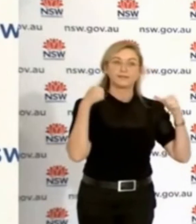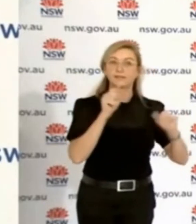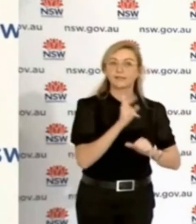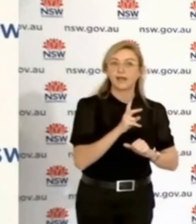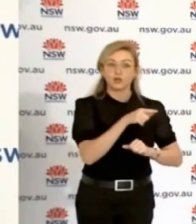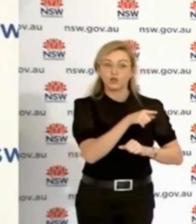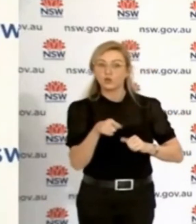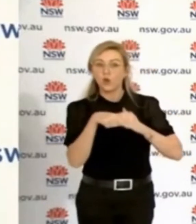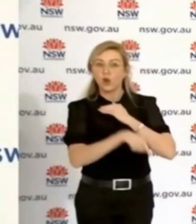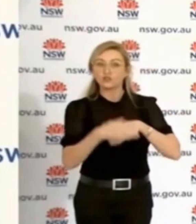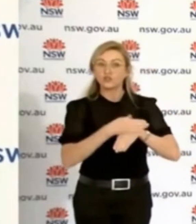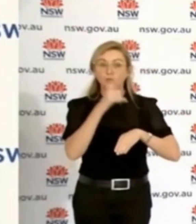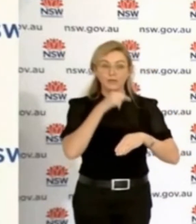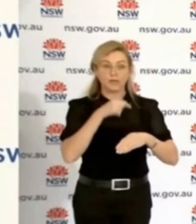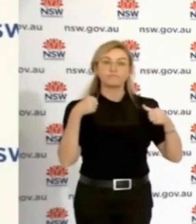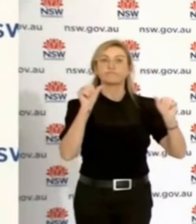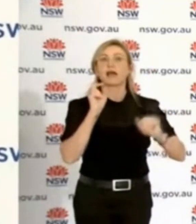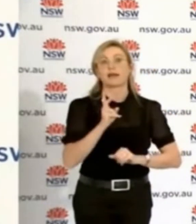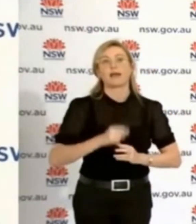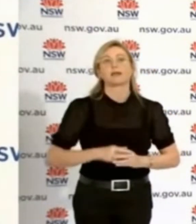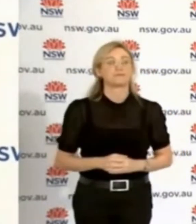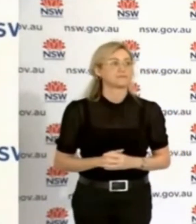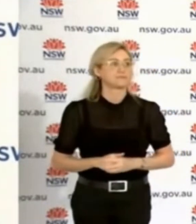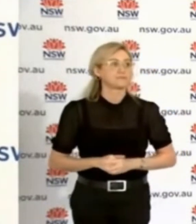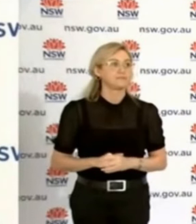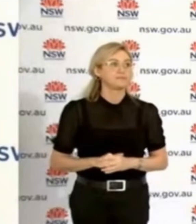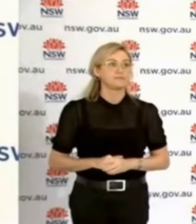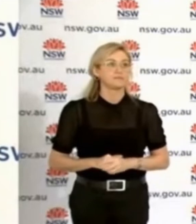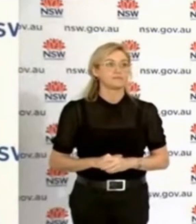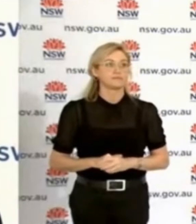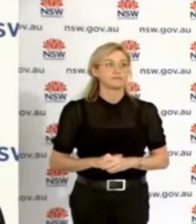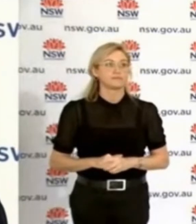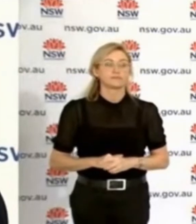achieved that, and together as a state we'll achieve that again. Thanks.